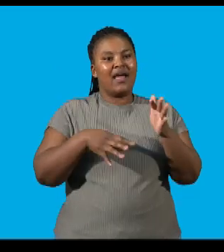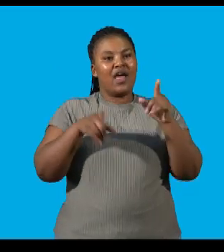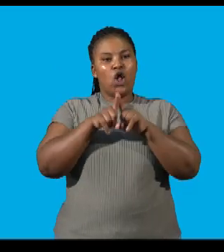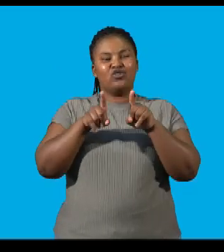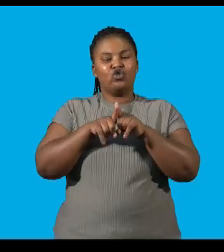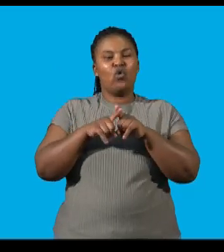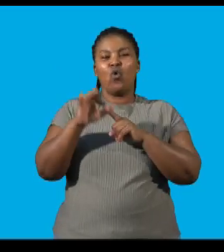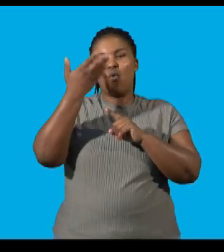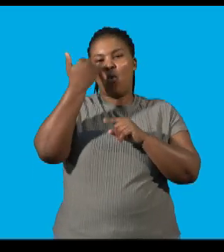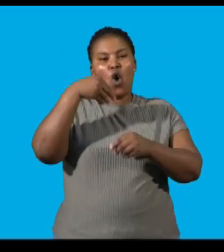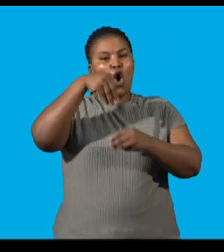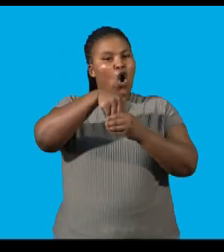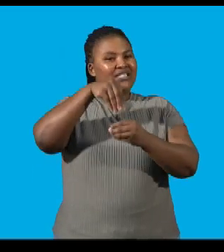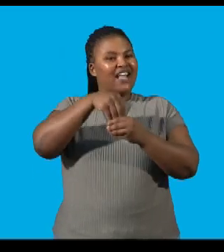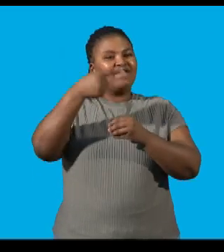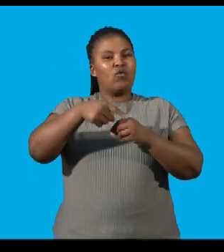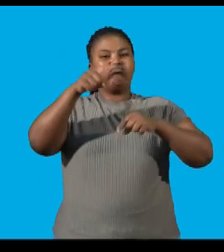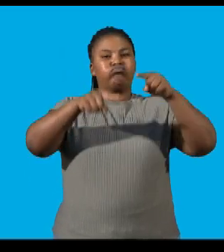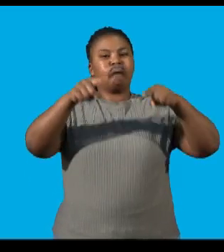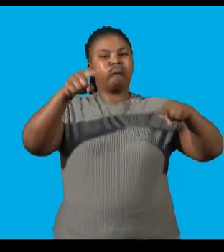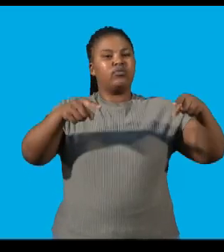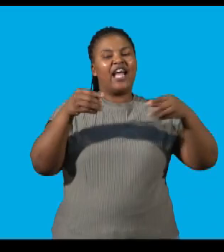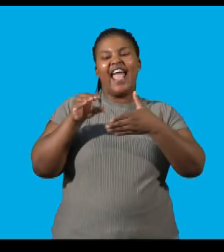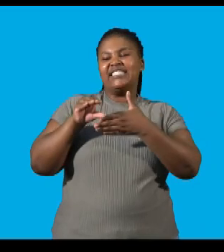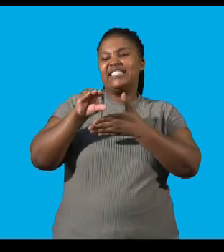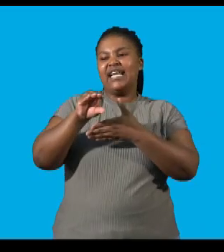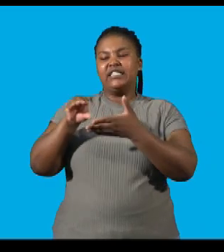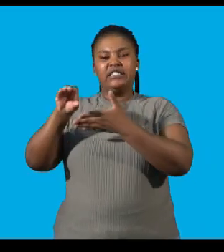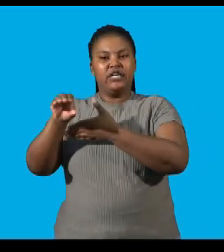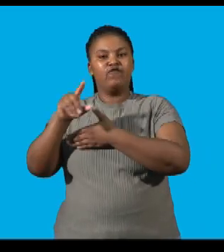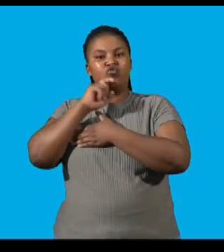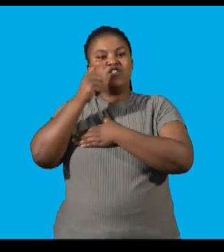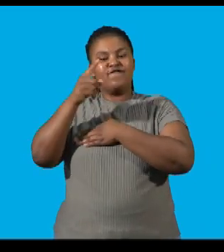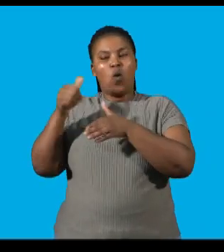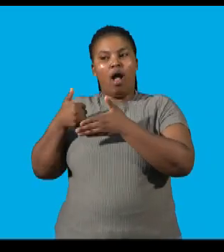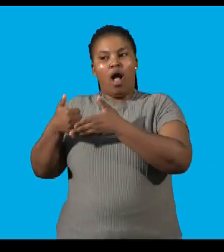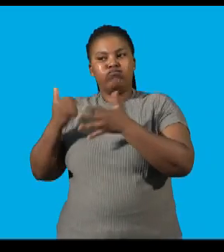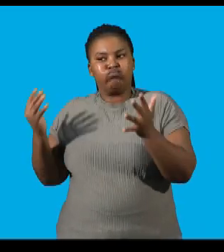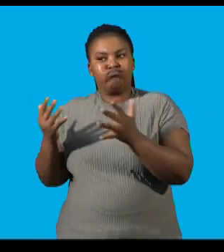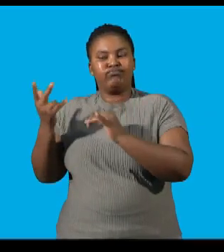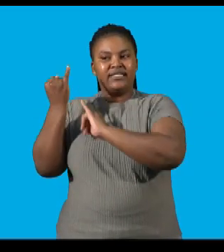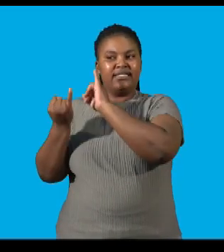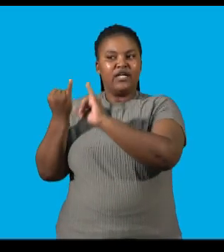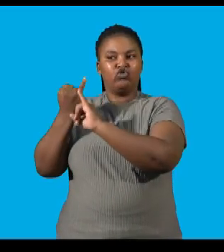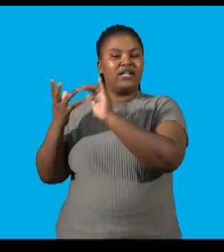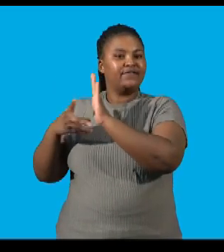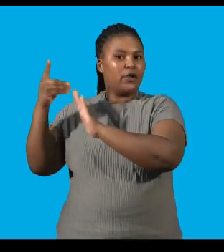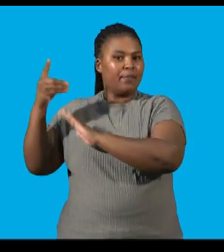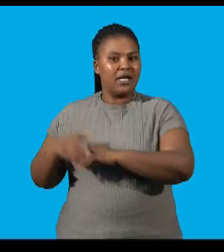Learners also lack content on the various incentives used to encourage industrial